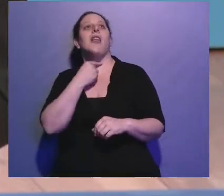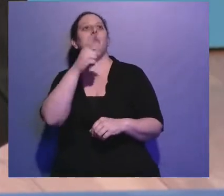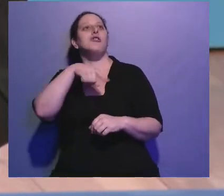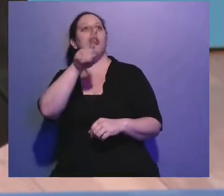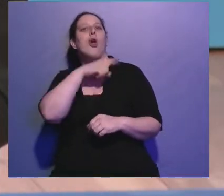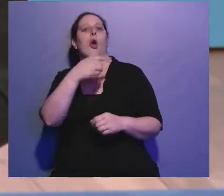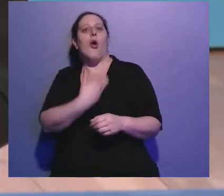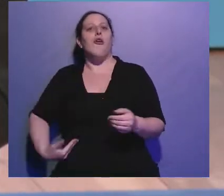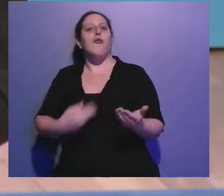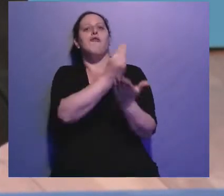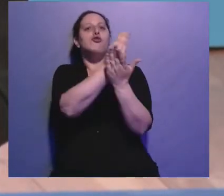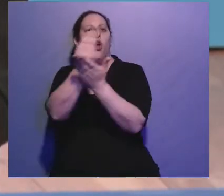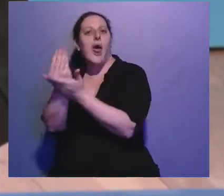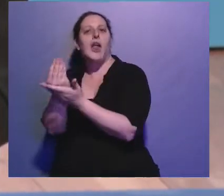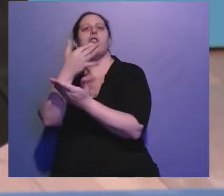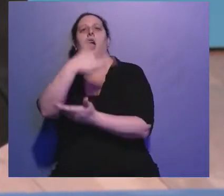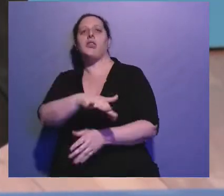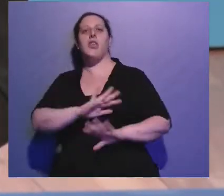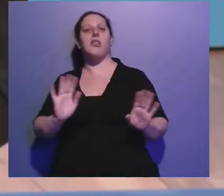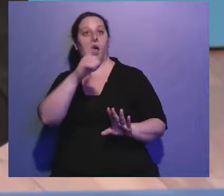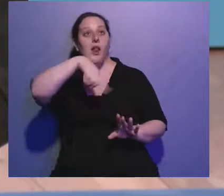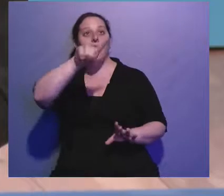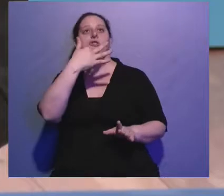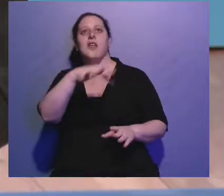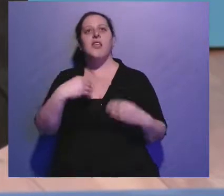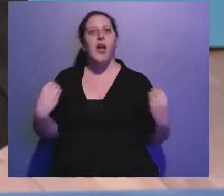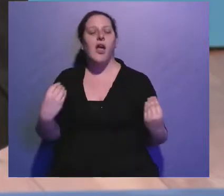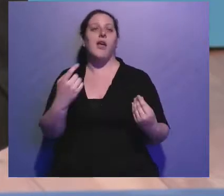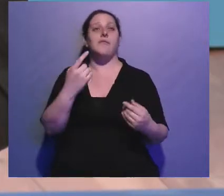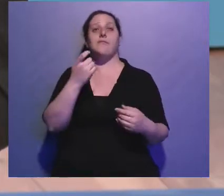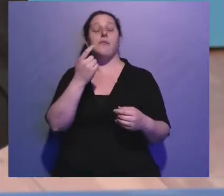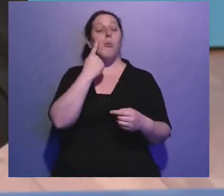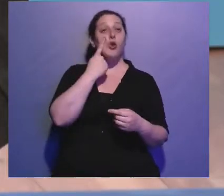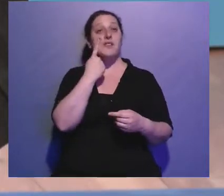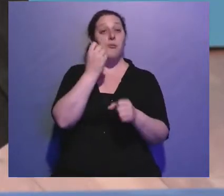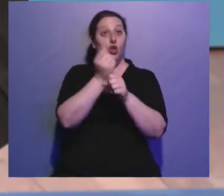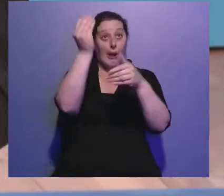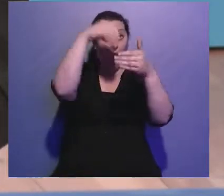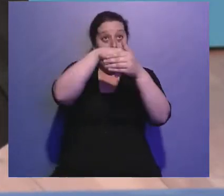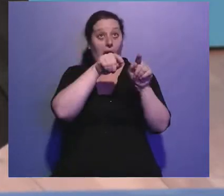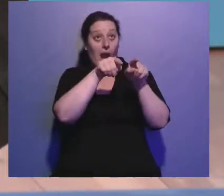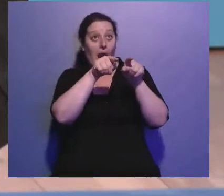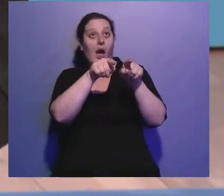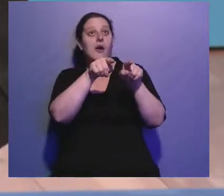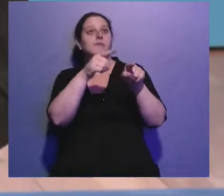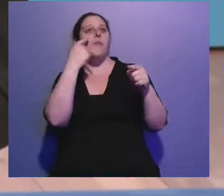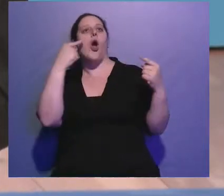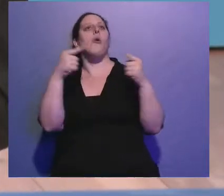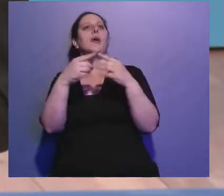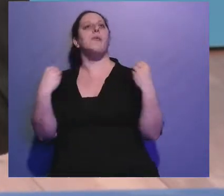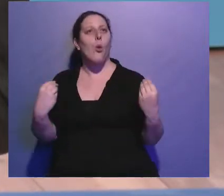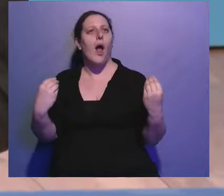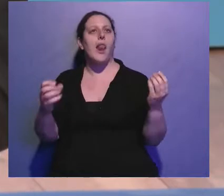Public servants and the elected officials